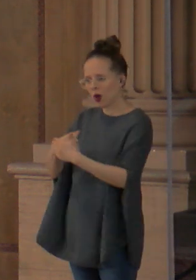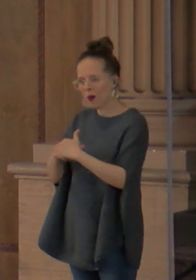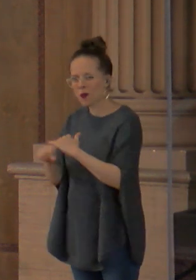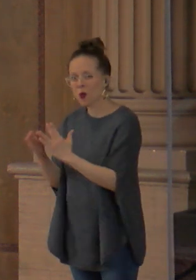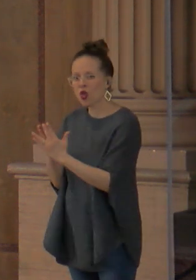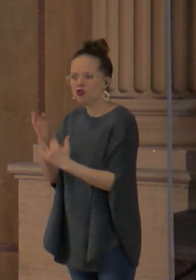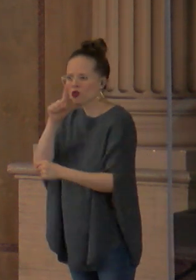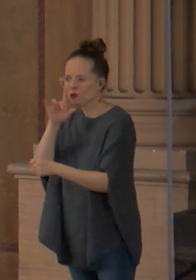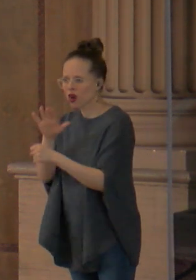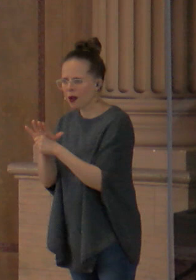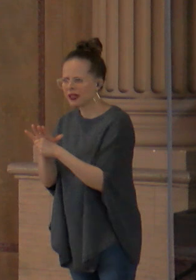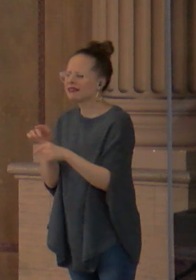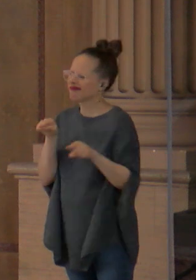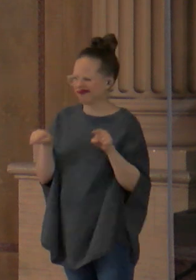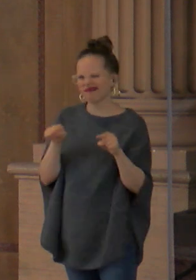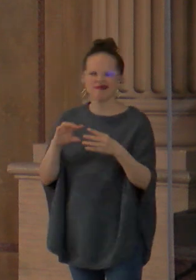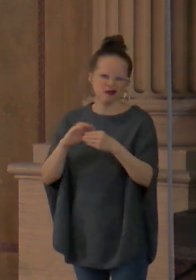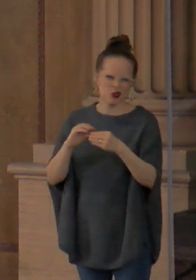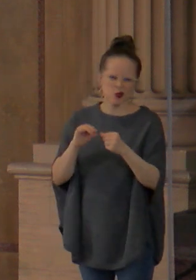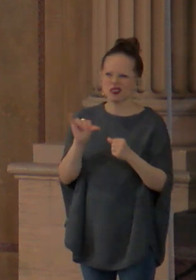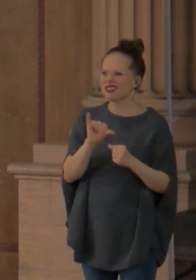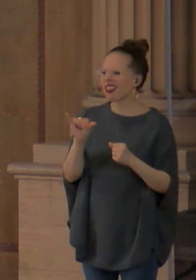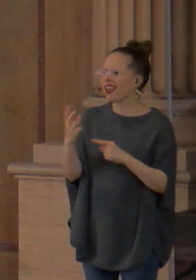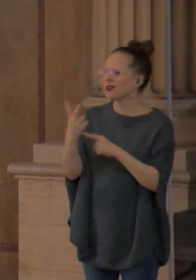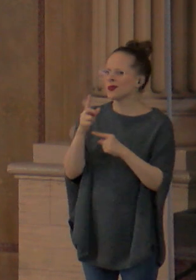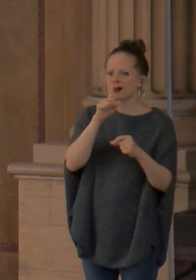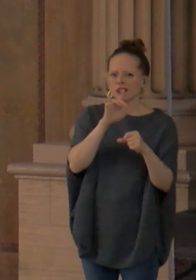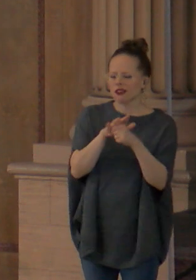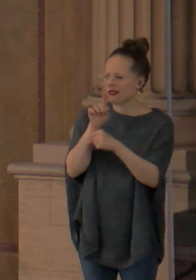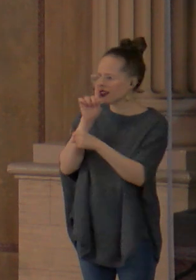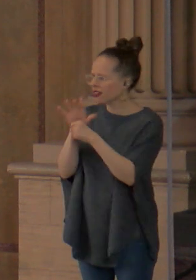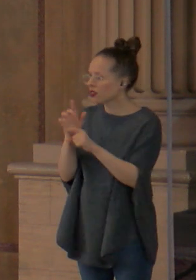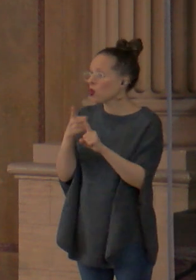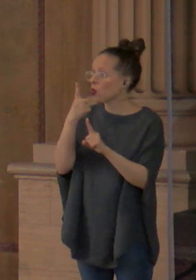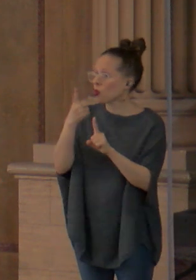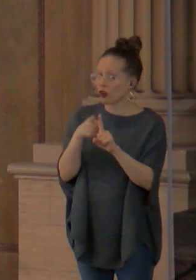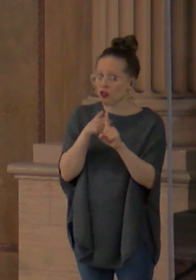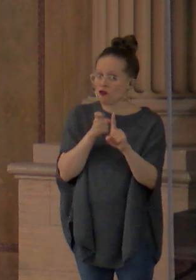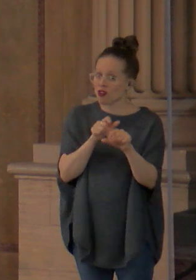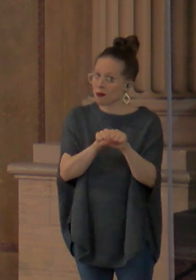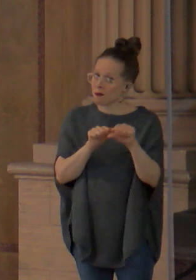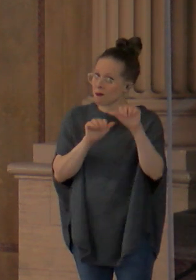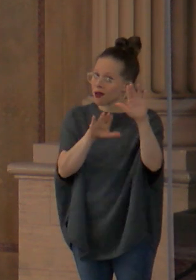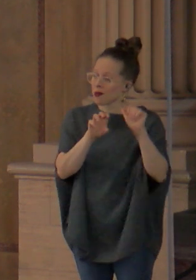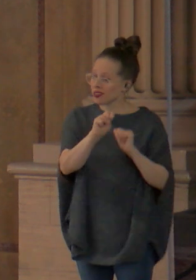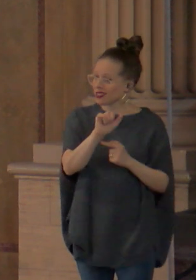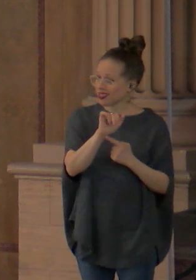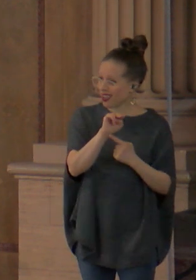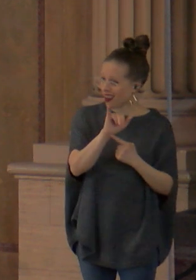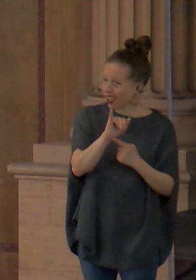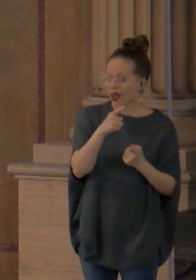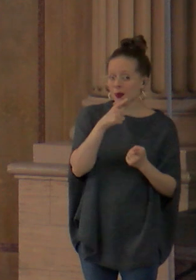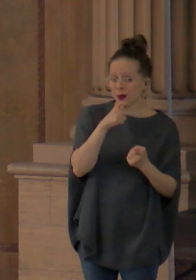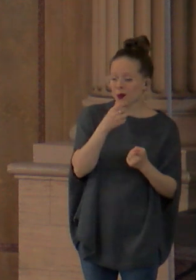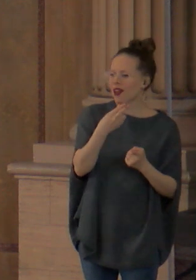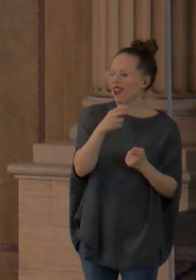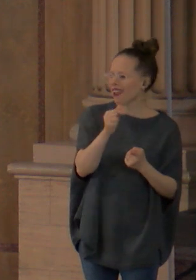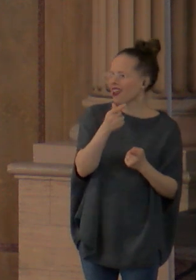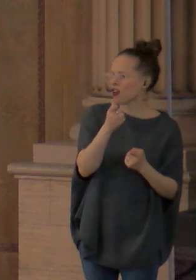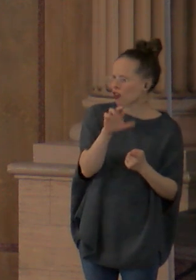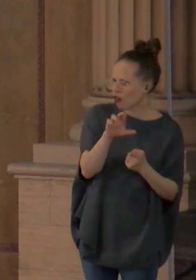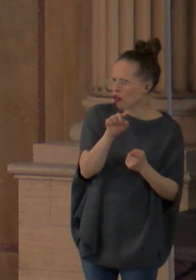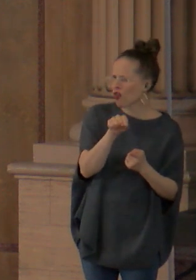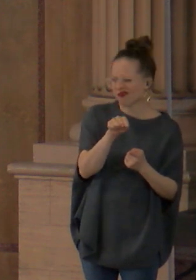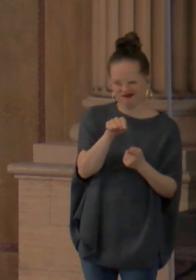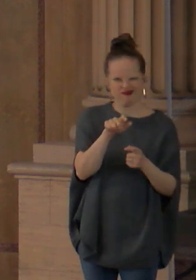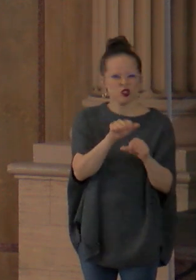may be interpreted allegorically. These women are two covenants. One is from Mount Sinai bearing children for slavery. She is Hagar. Now Hagar is Mount